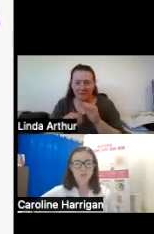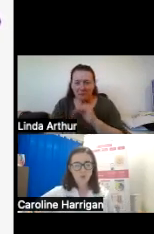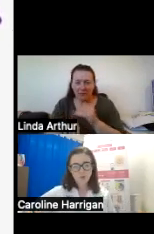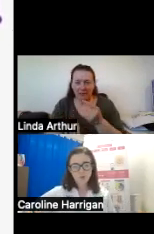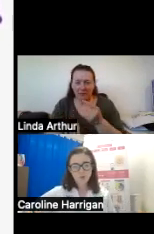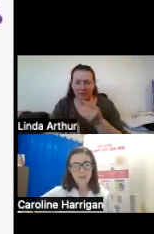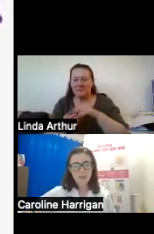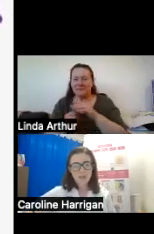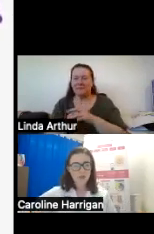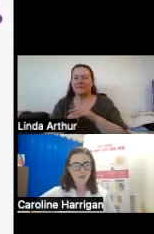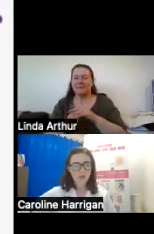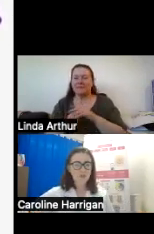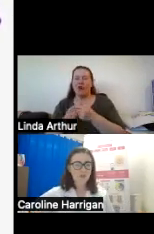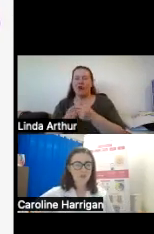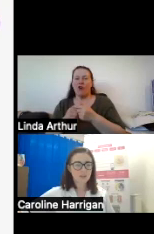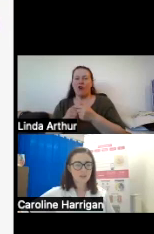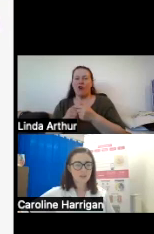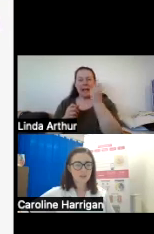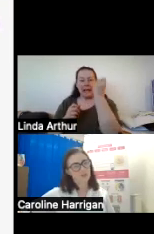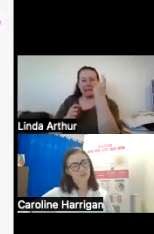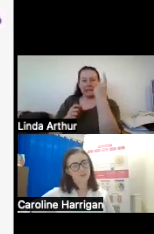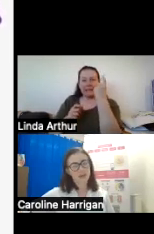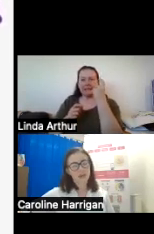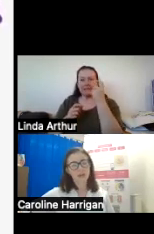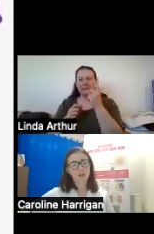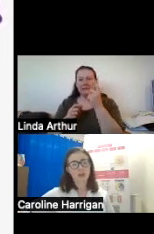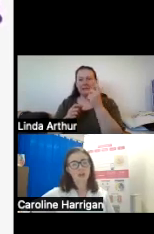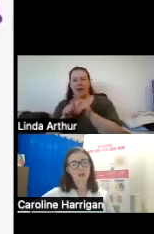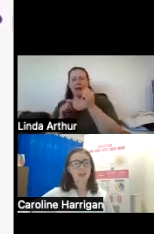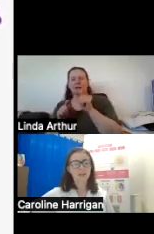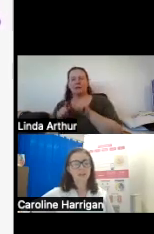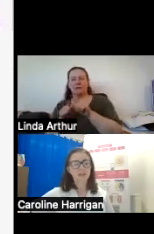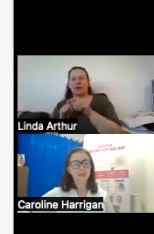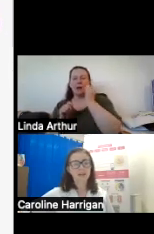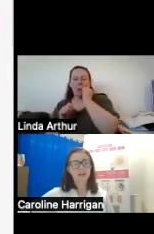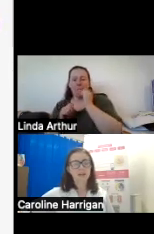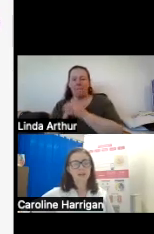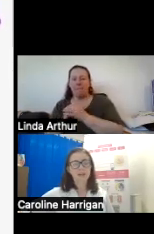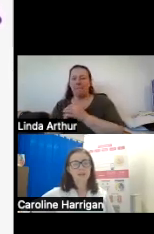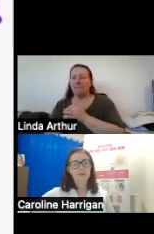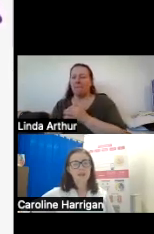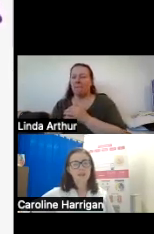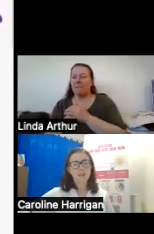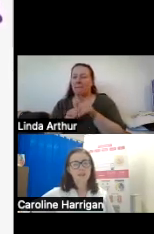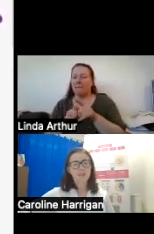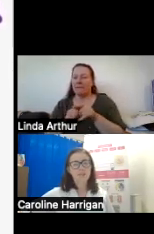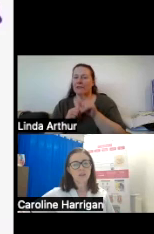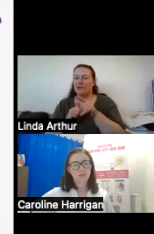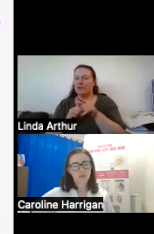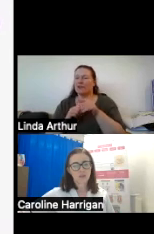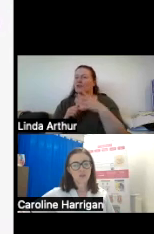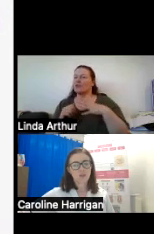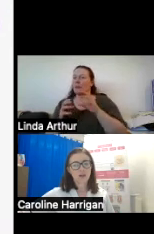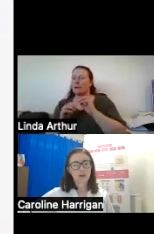So those are all kind of wee verbal cues just to make sense and that you can try a couple of the main things are, is in that video you said that you